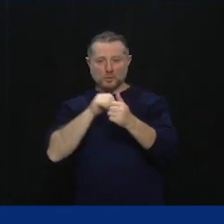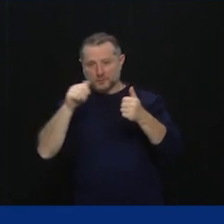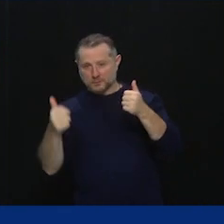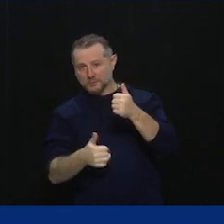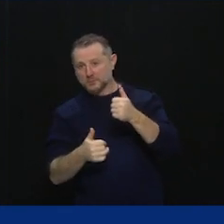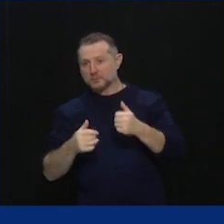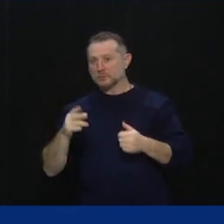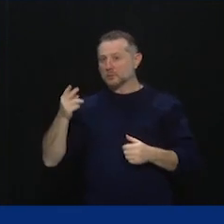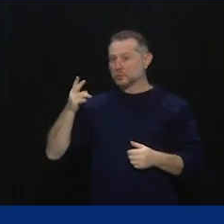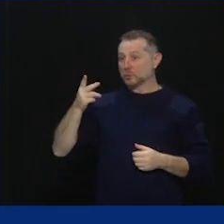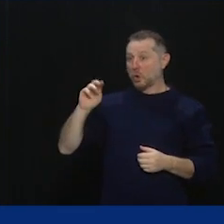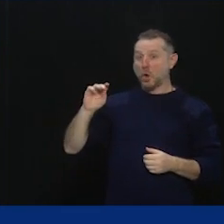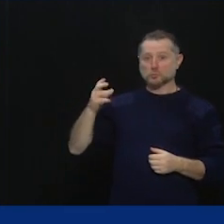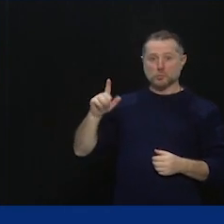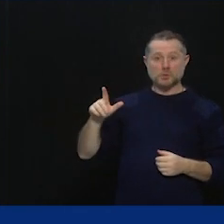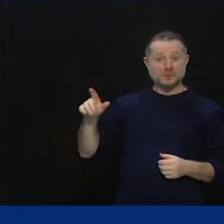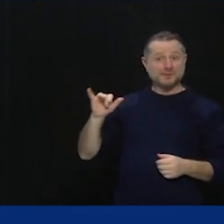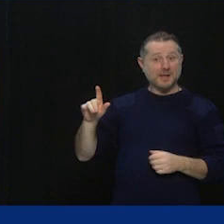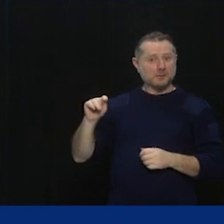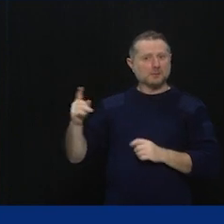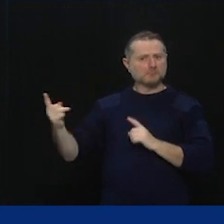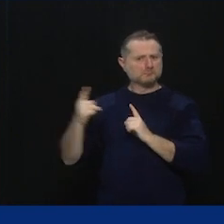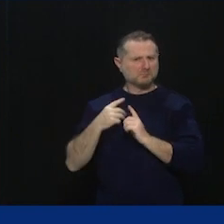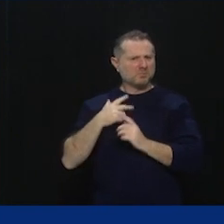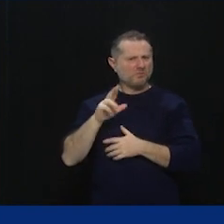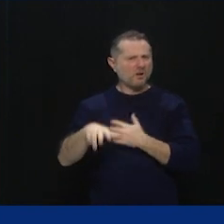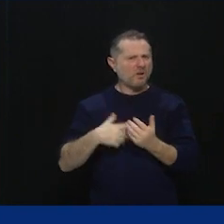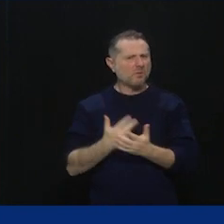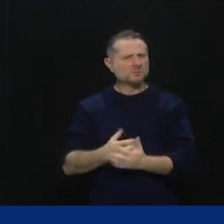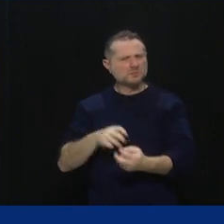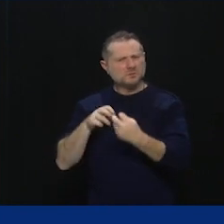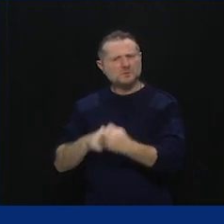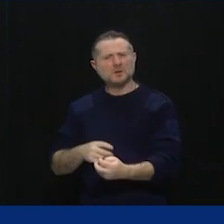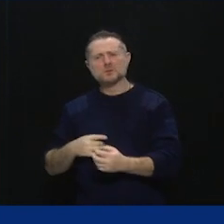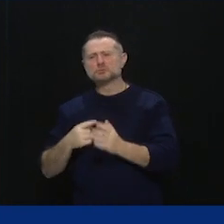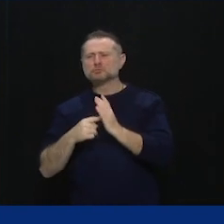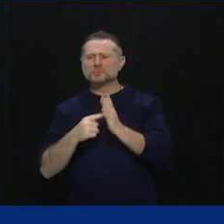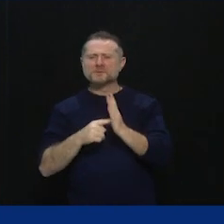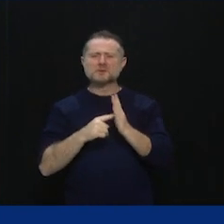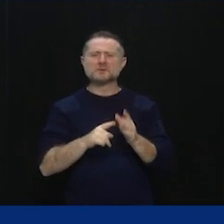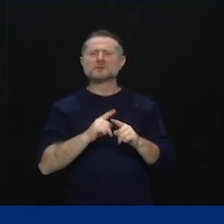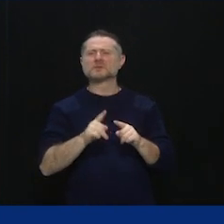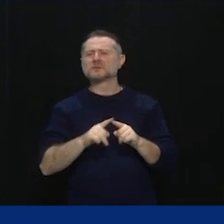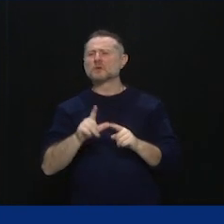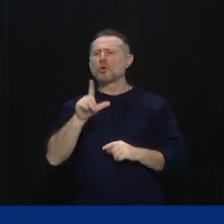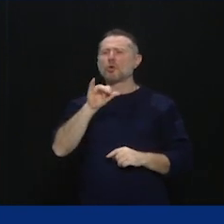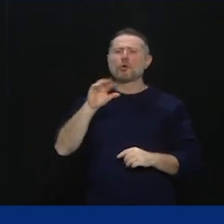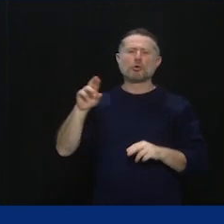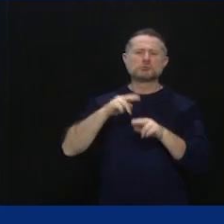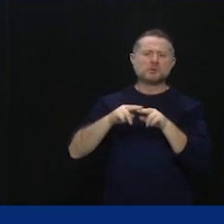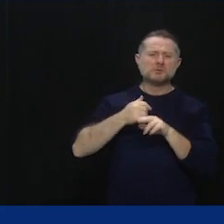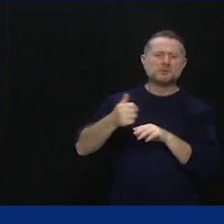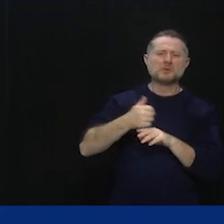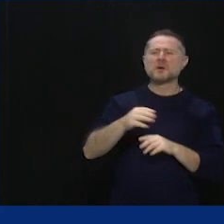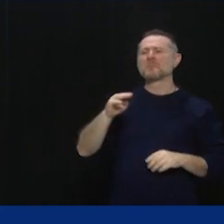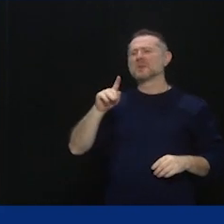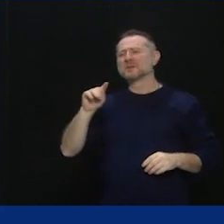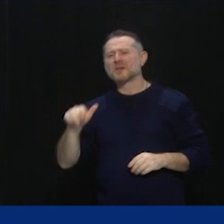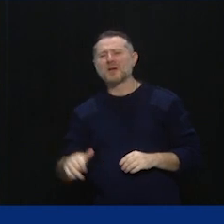station with LARR representatives, MTA representatives, Town of Brookhaven representatives, Carol